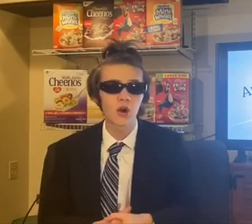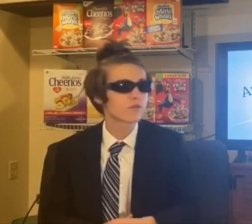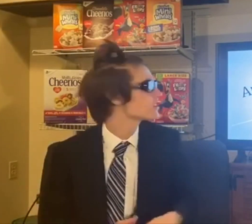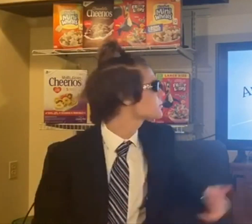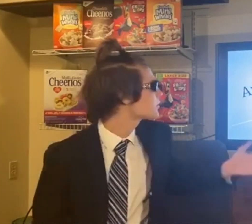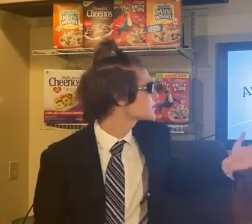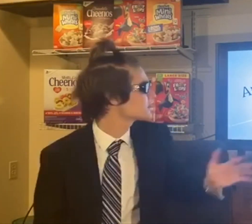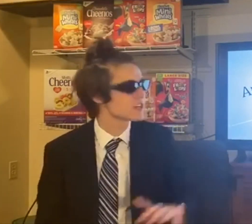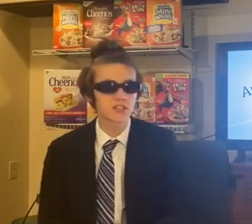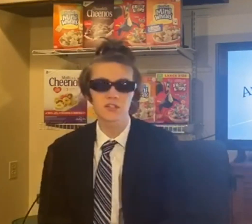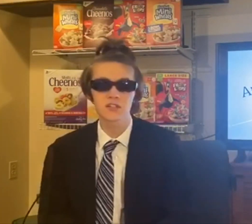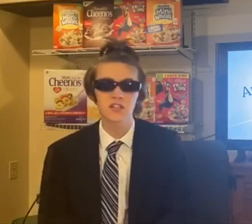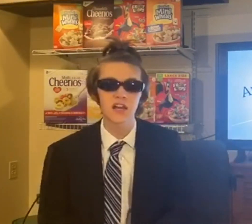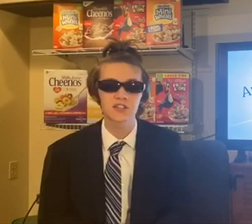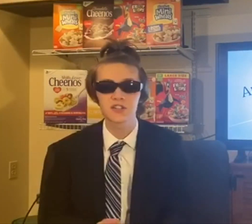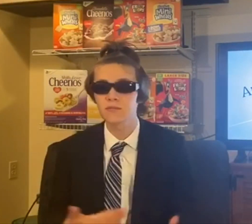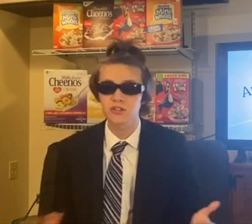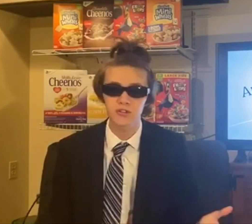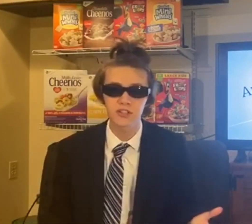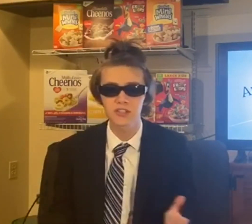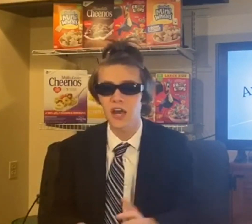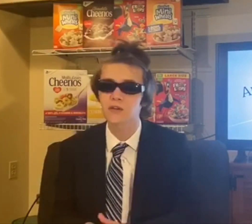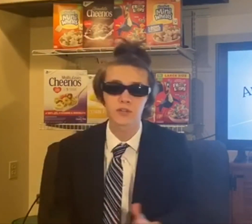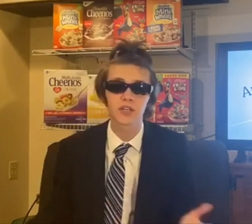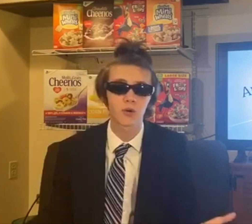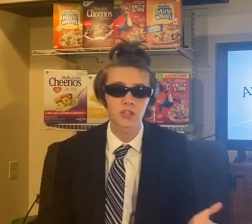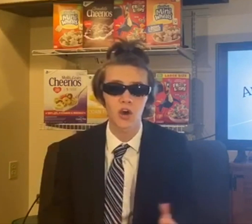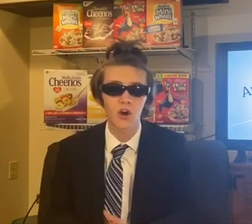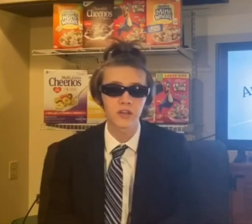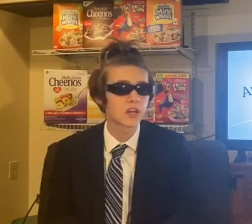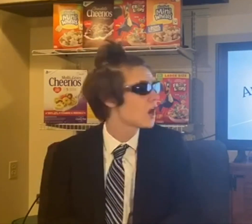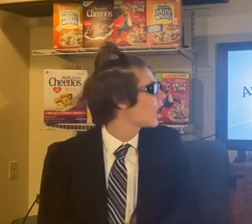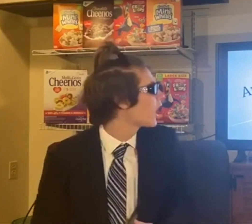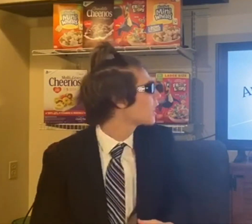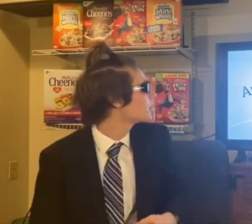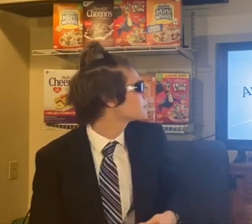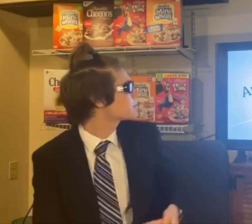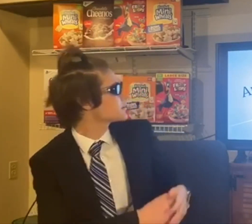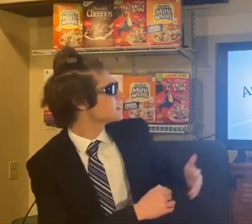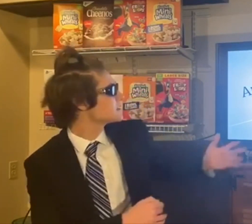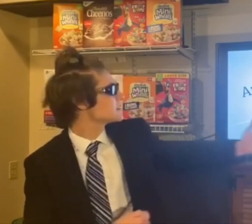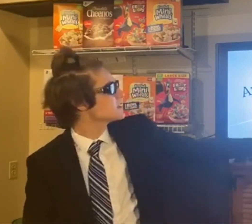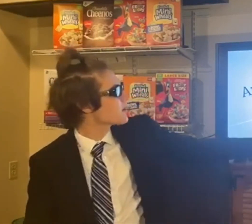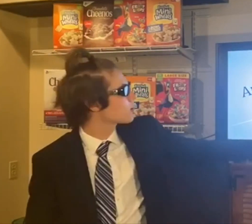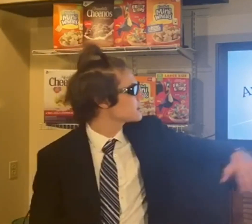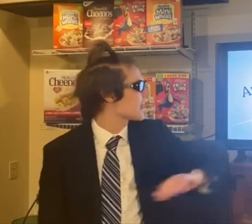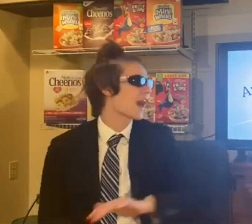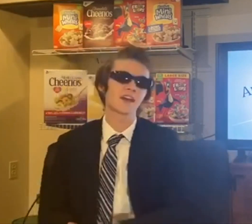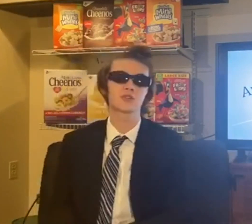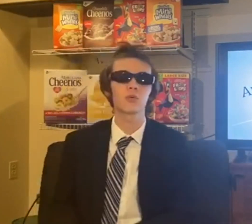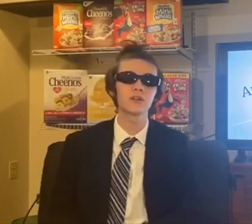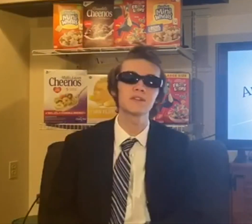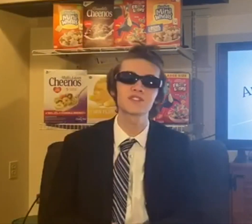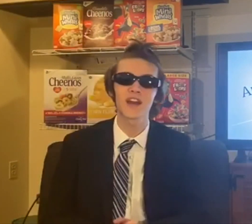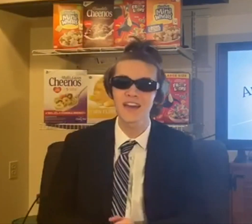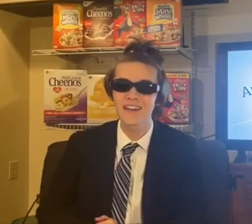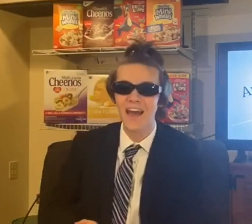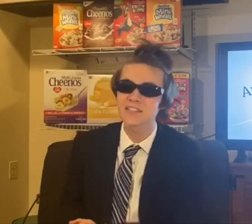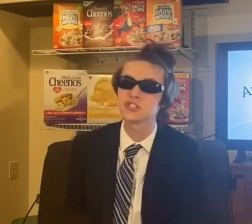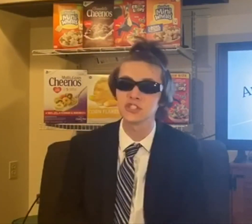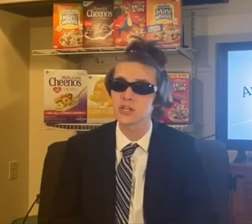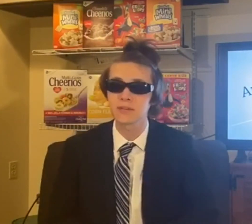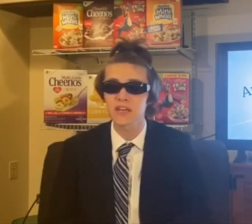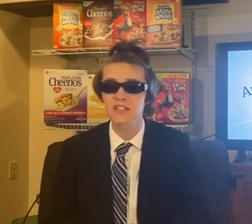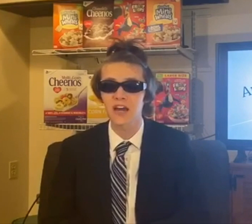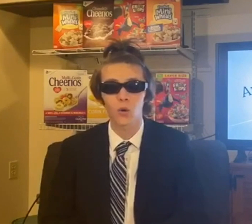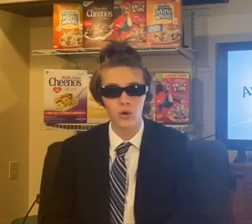concerns over this presentation slash demonstration, I don't really know what to call it, please email me at 20minzlern